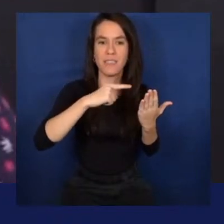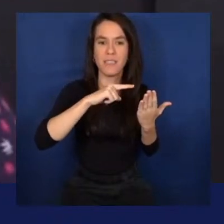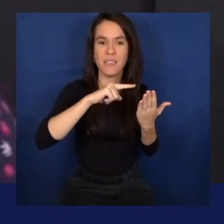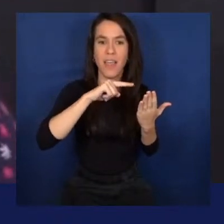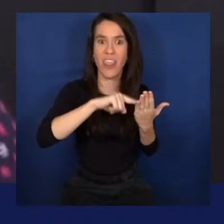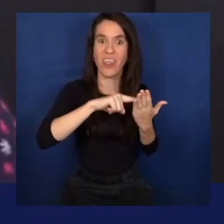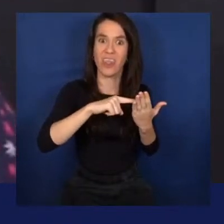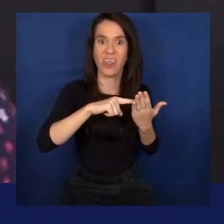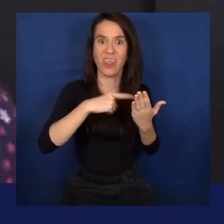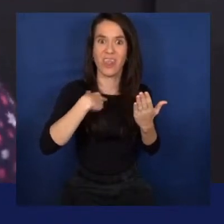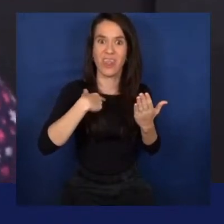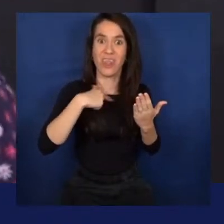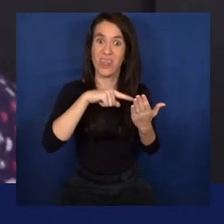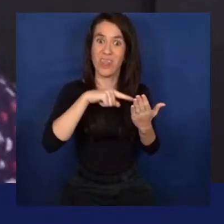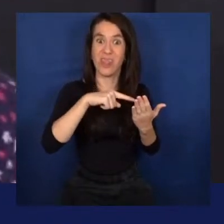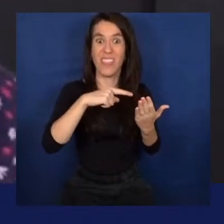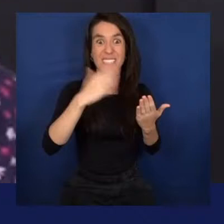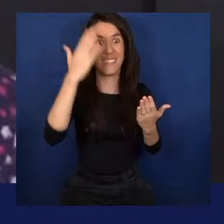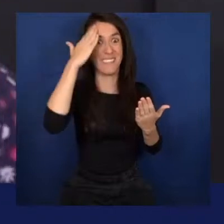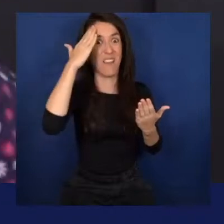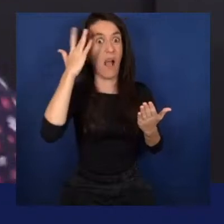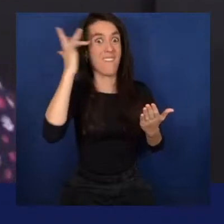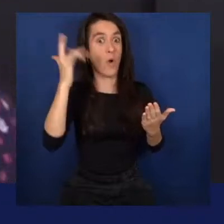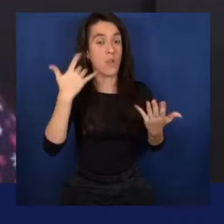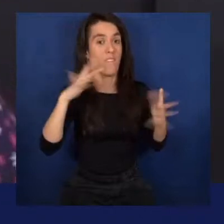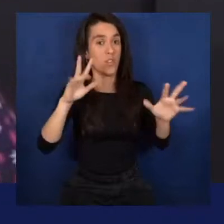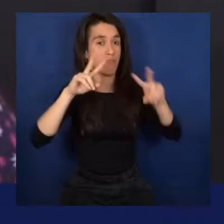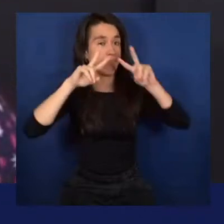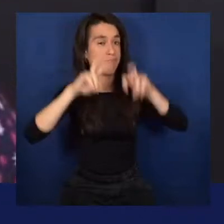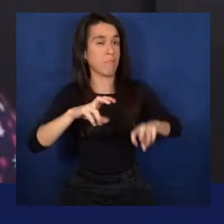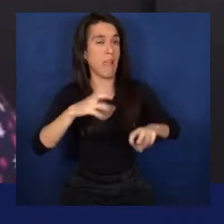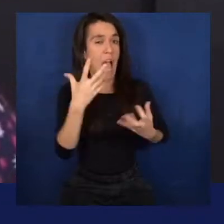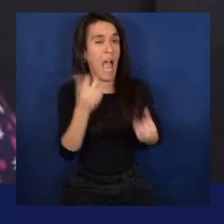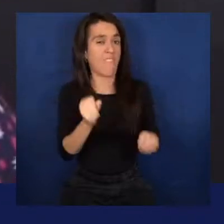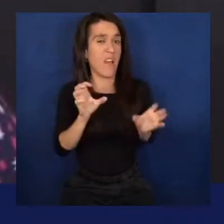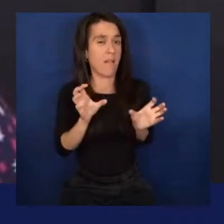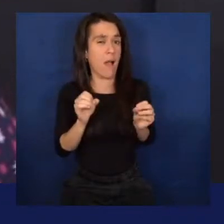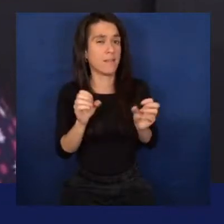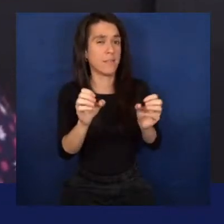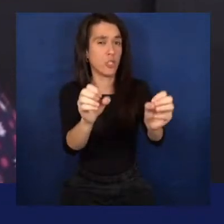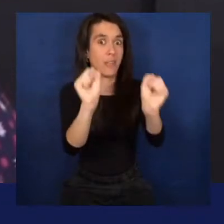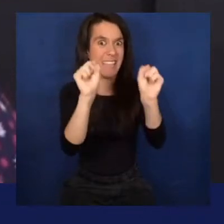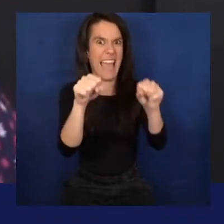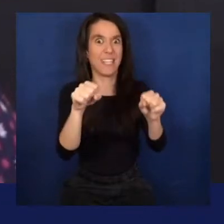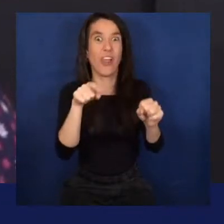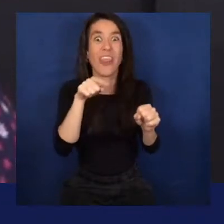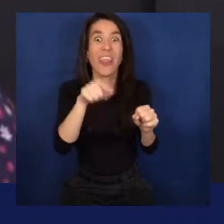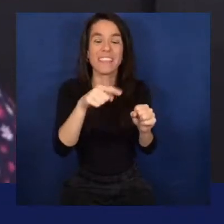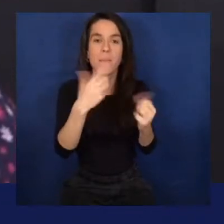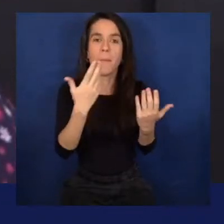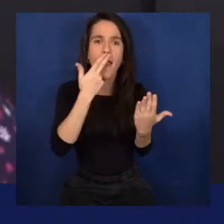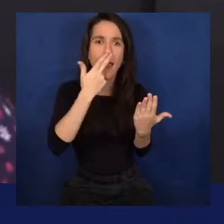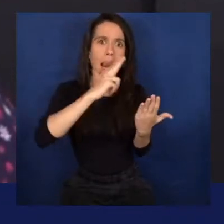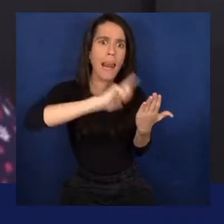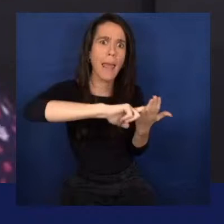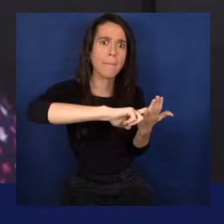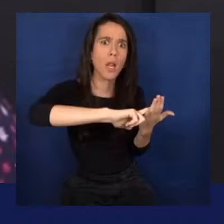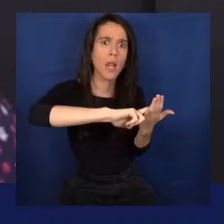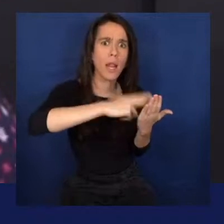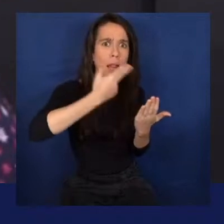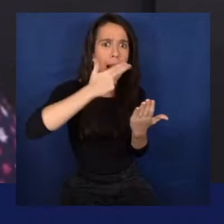California to cause cancer, and you're like, okay, like just a label that says this